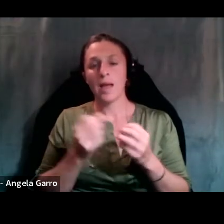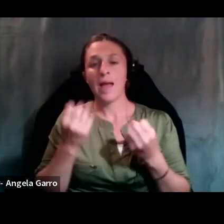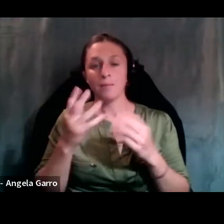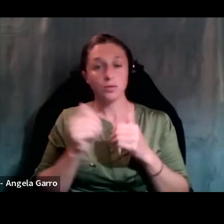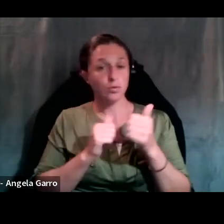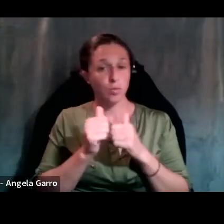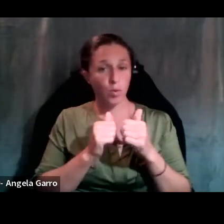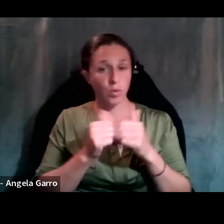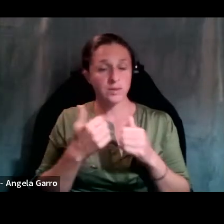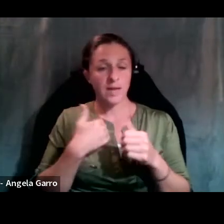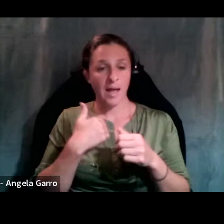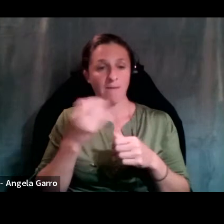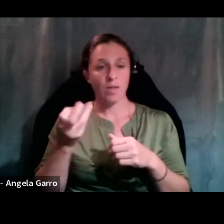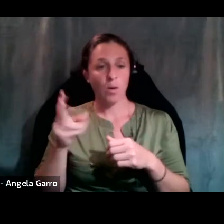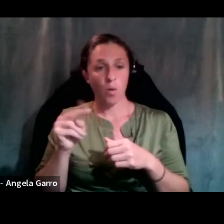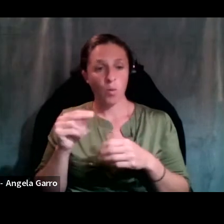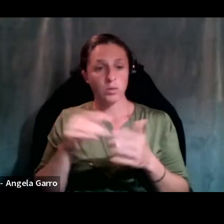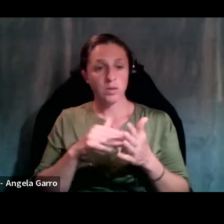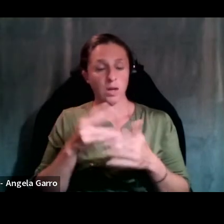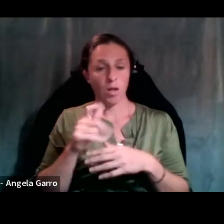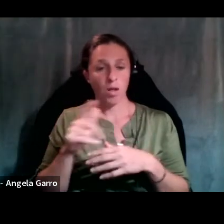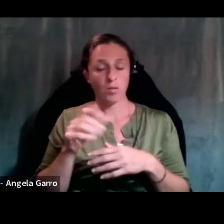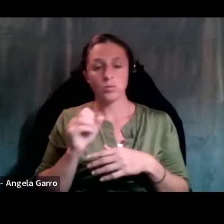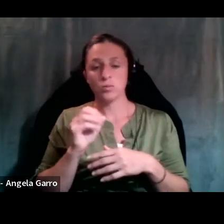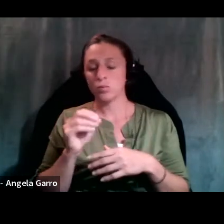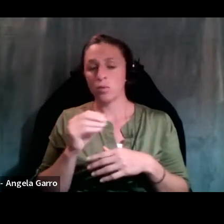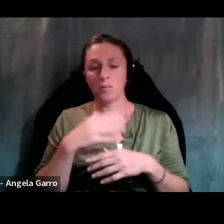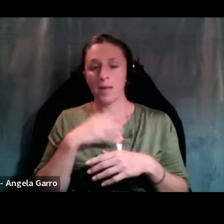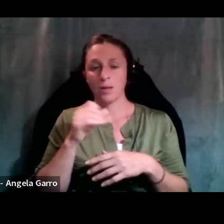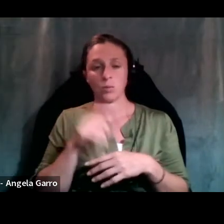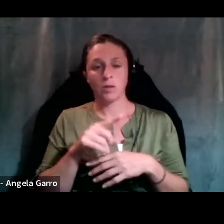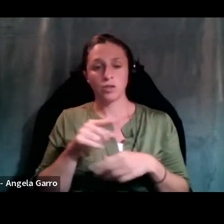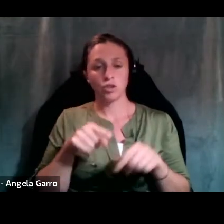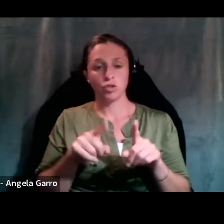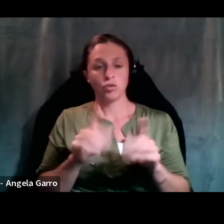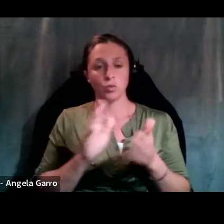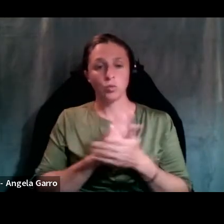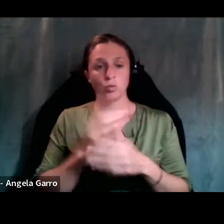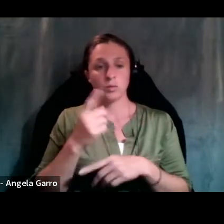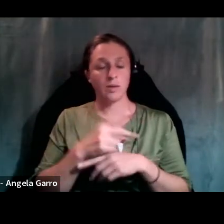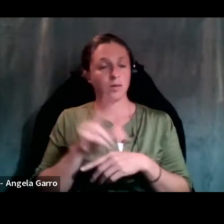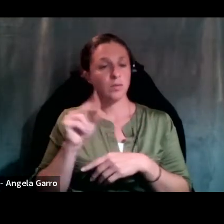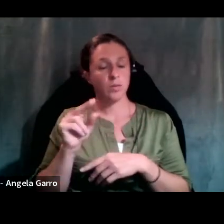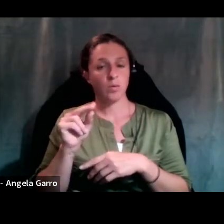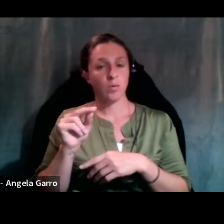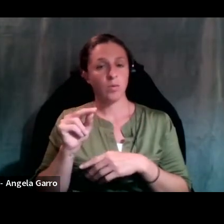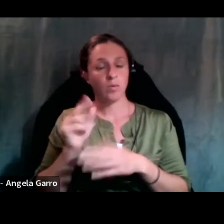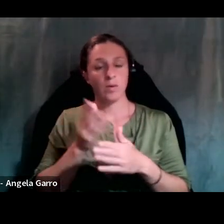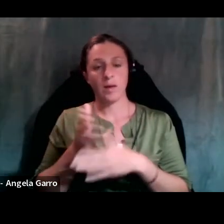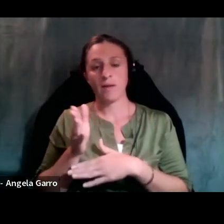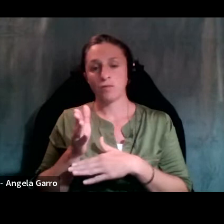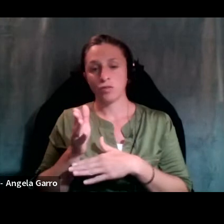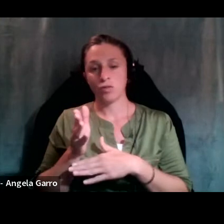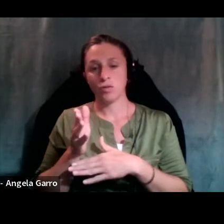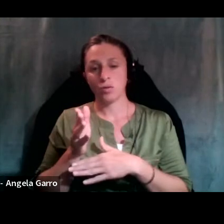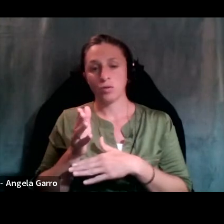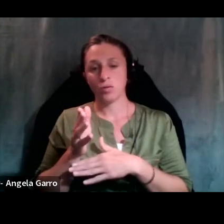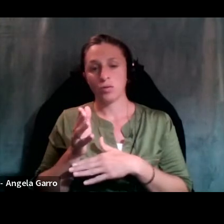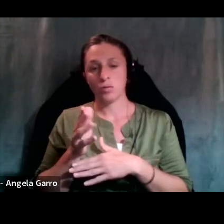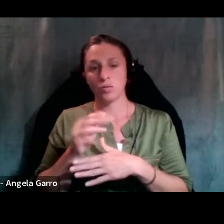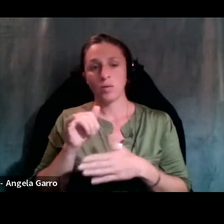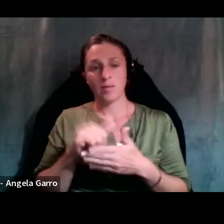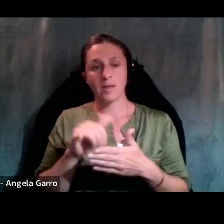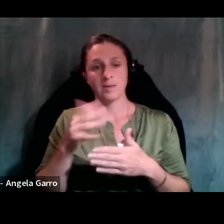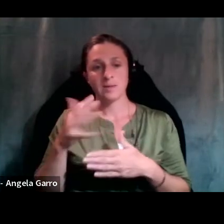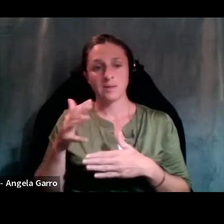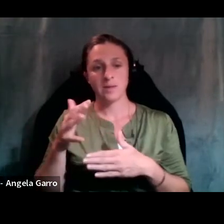study hall. But study hall as in, so my question is during the school day? Or No, it's after school. besides the school After, day? yeah. So Because I some mean, of that's them-